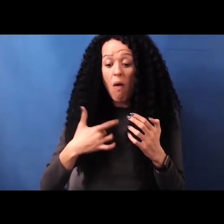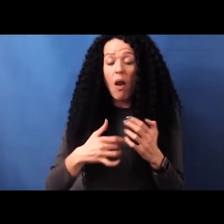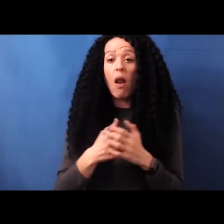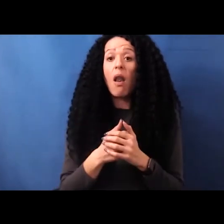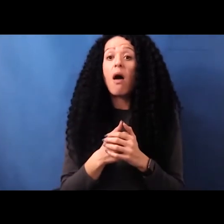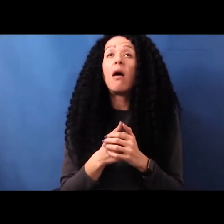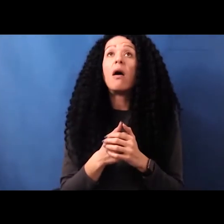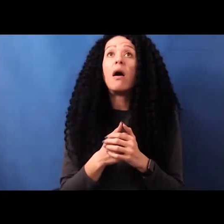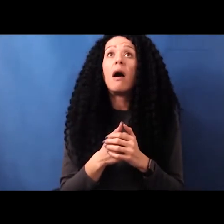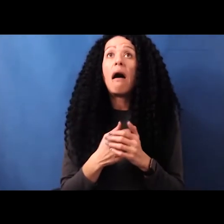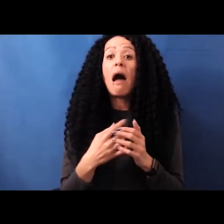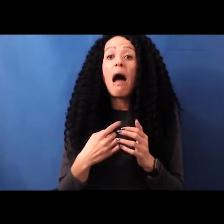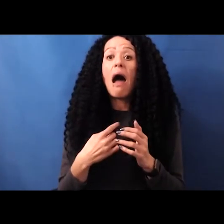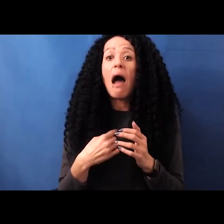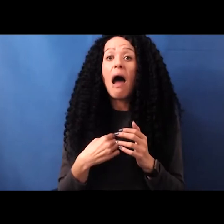mortal.